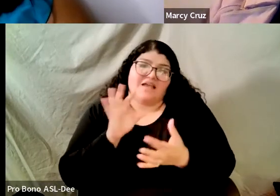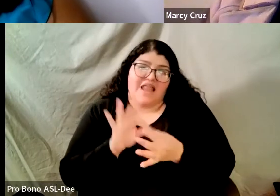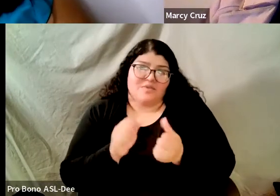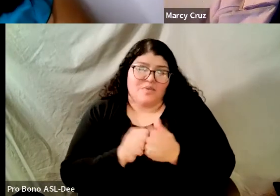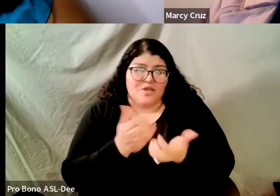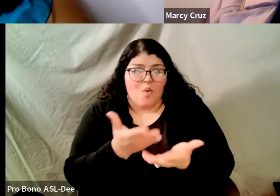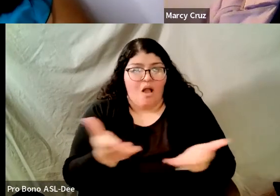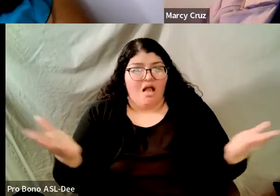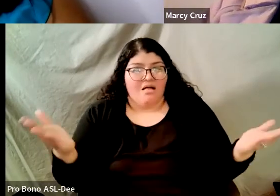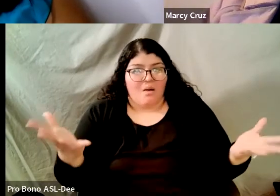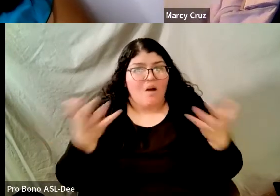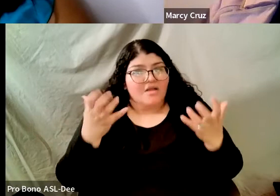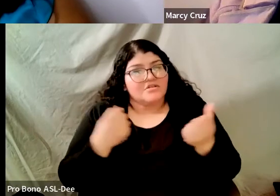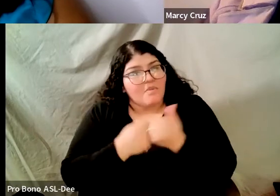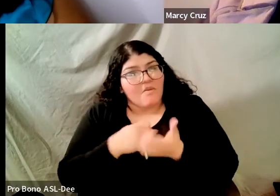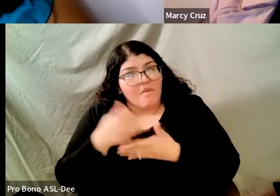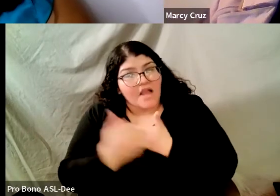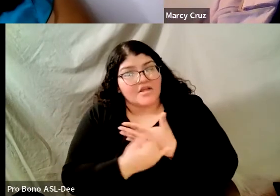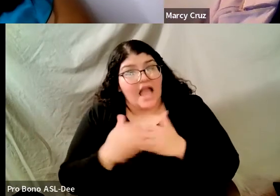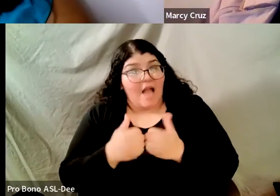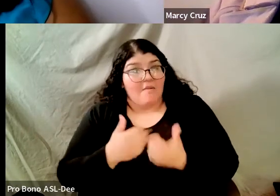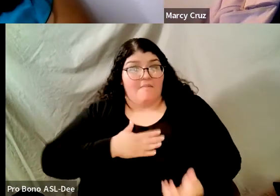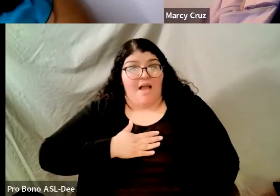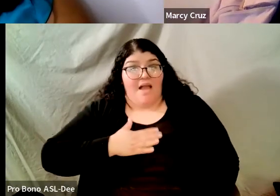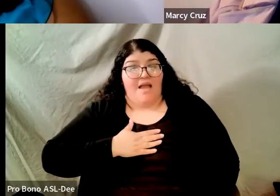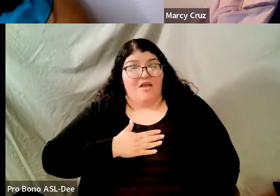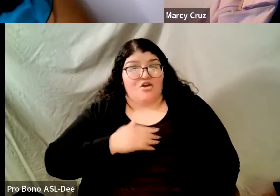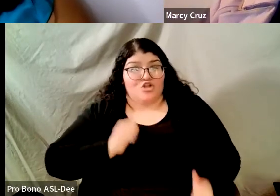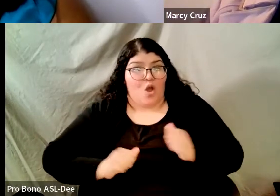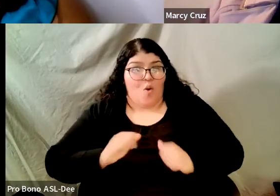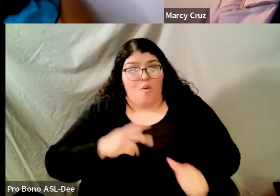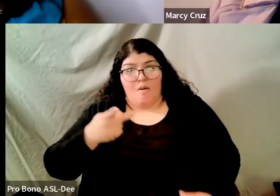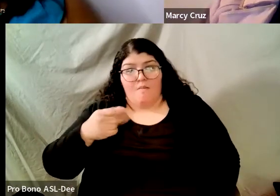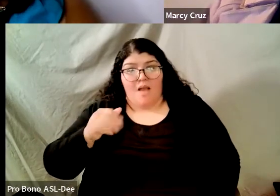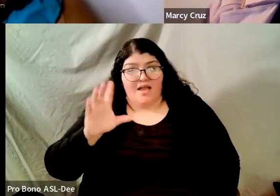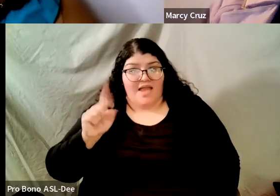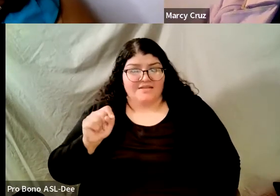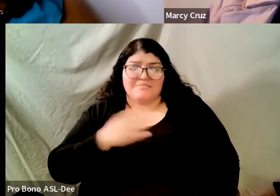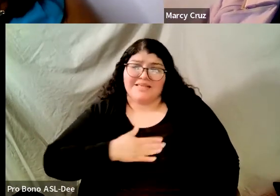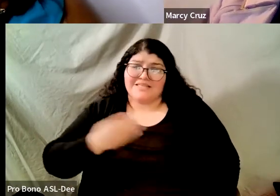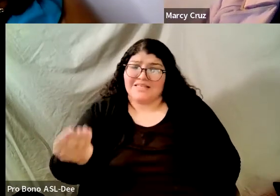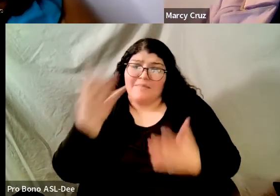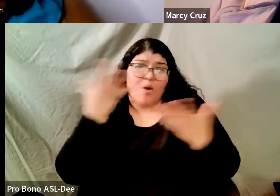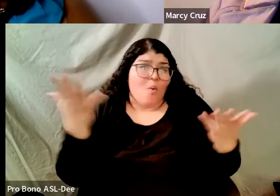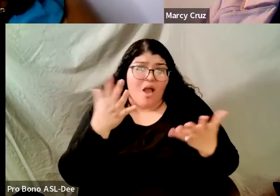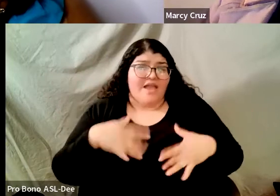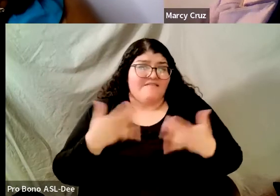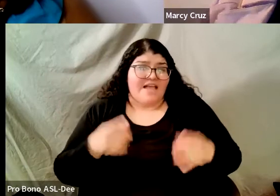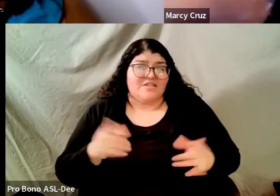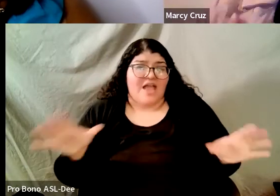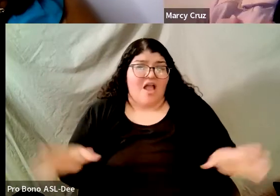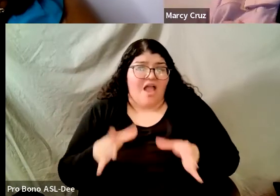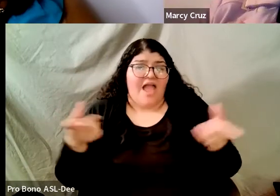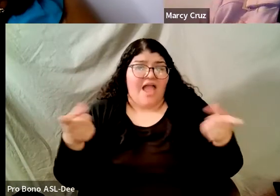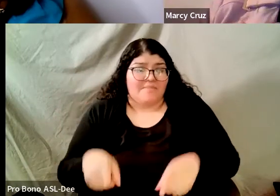you know, support projects through my podcast. You know, just let me know what you got going on. All right. Thank you so much.